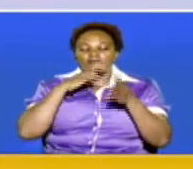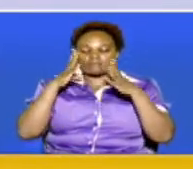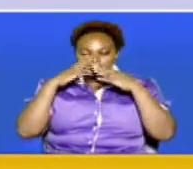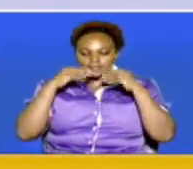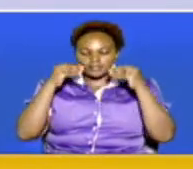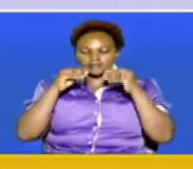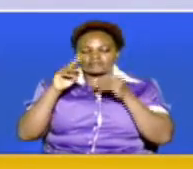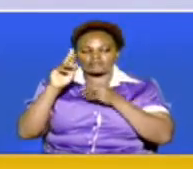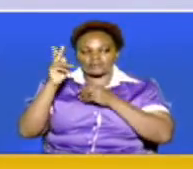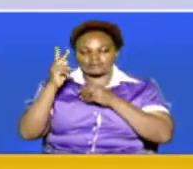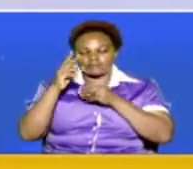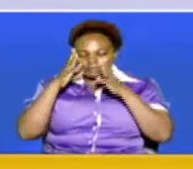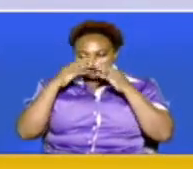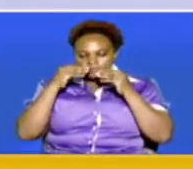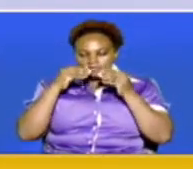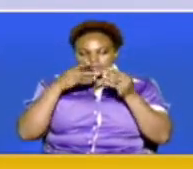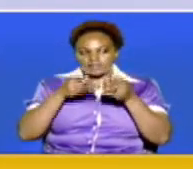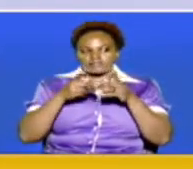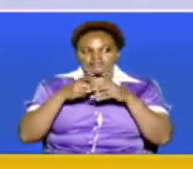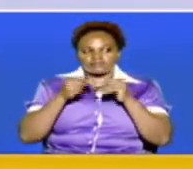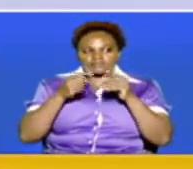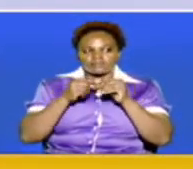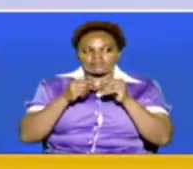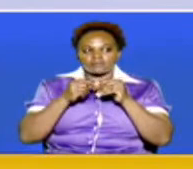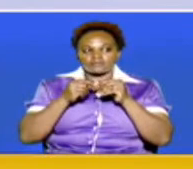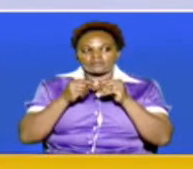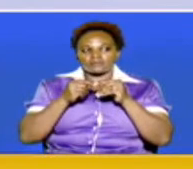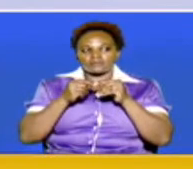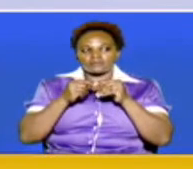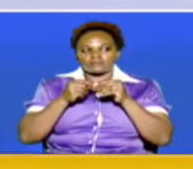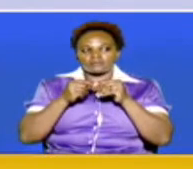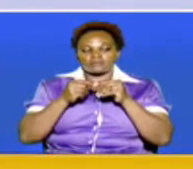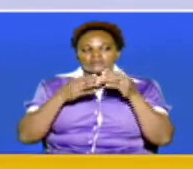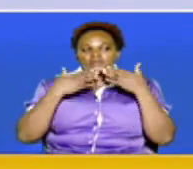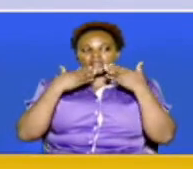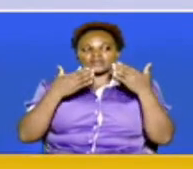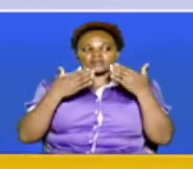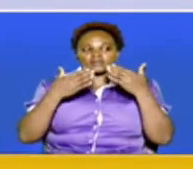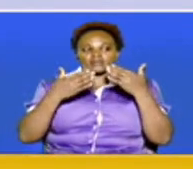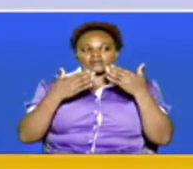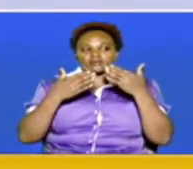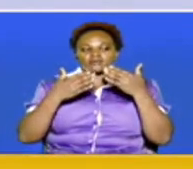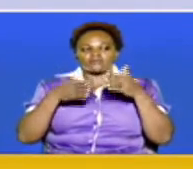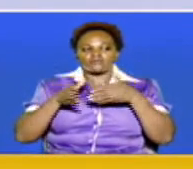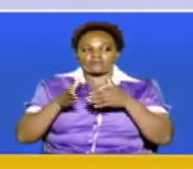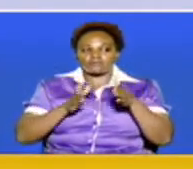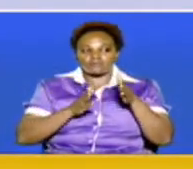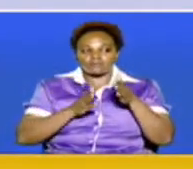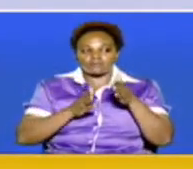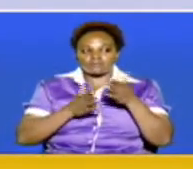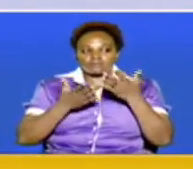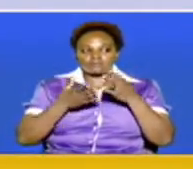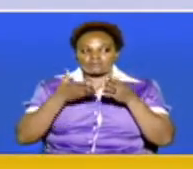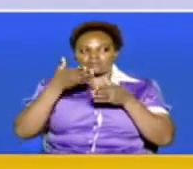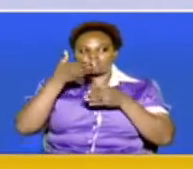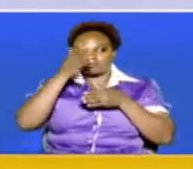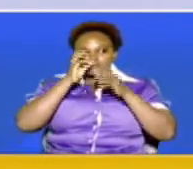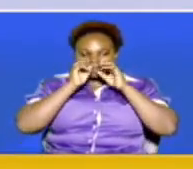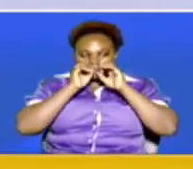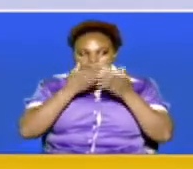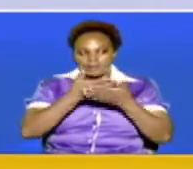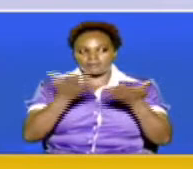President Mwai Kibaki. With these few remarks on behalf of my president, I want to thank you for giving us the opportunity, and may